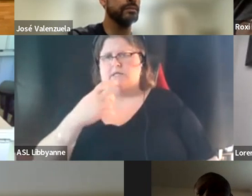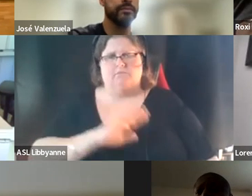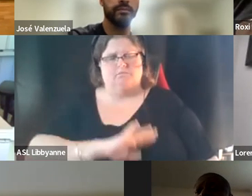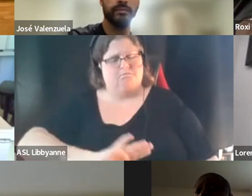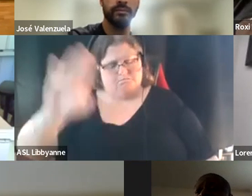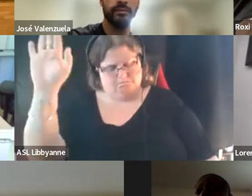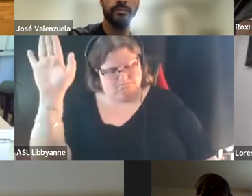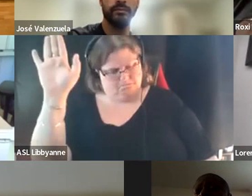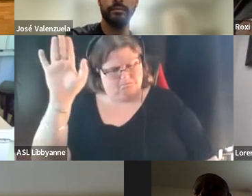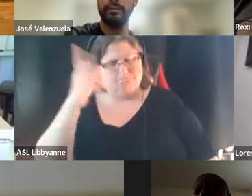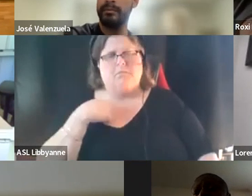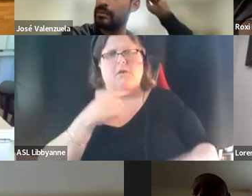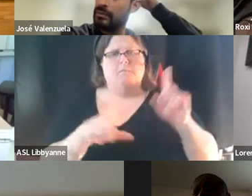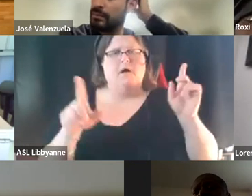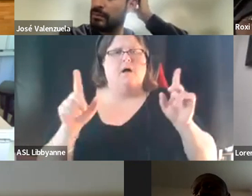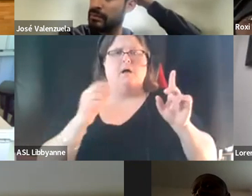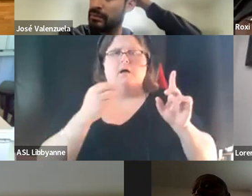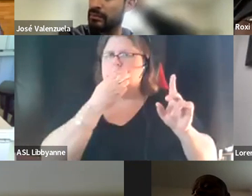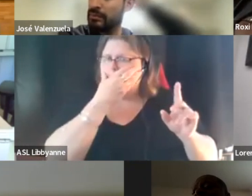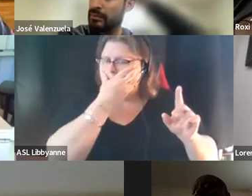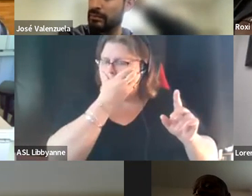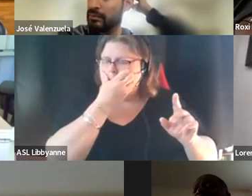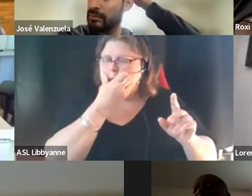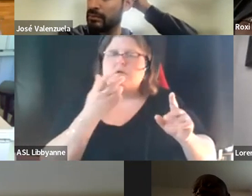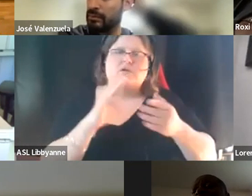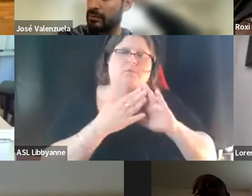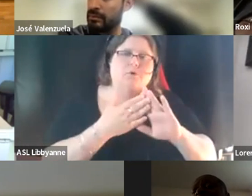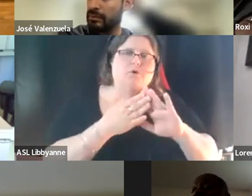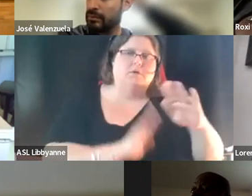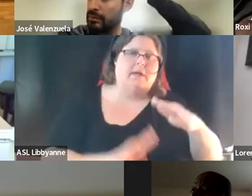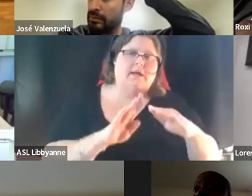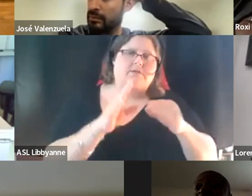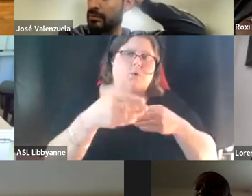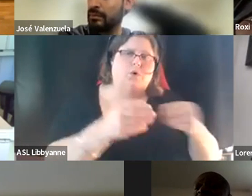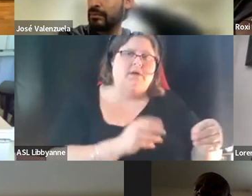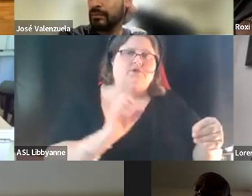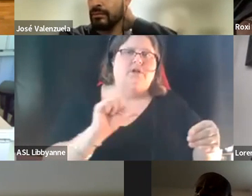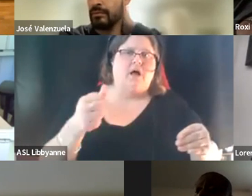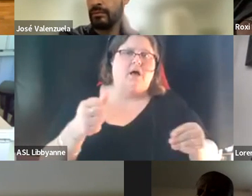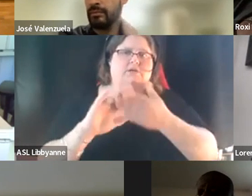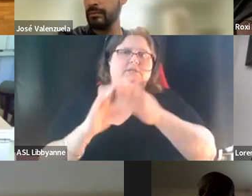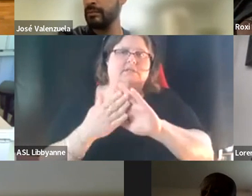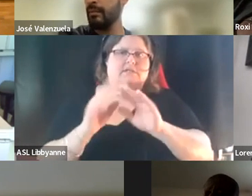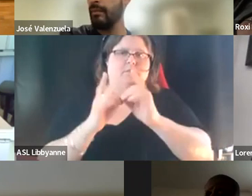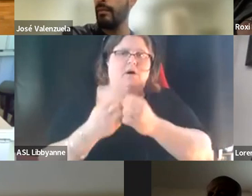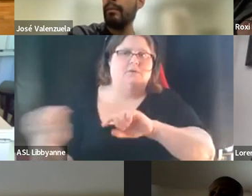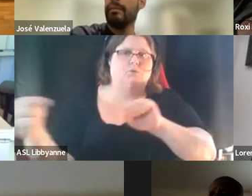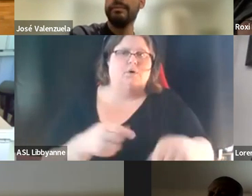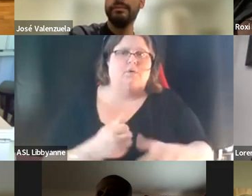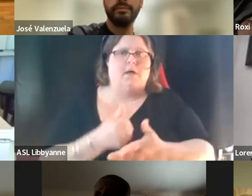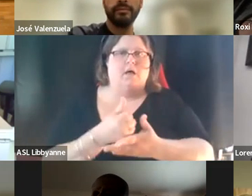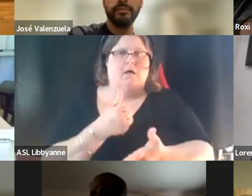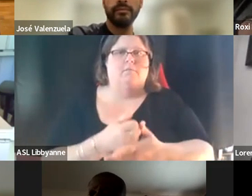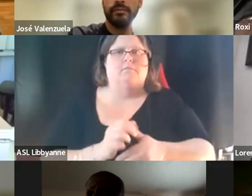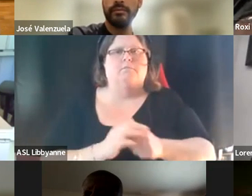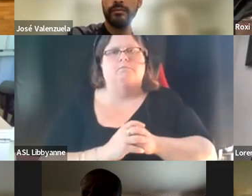get the school-based, I mean, get the community-based organizations and your other city departments to help on that.